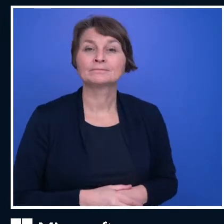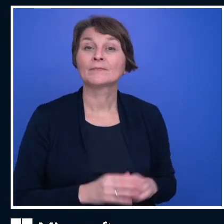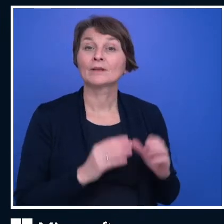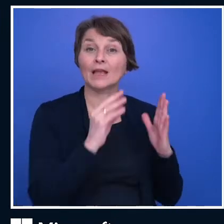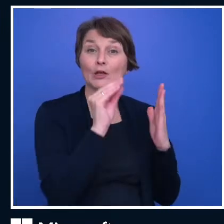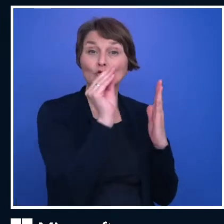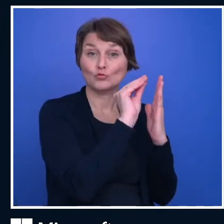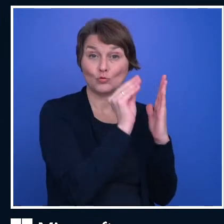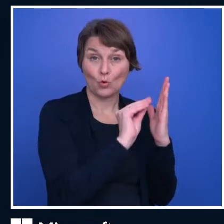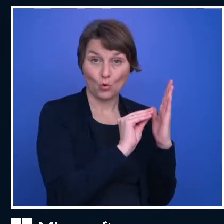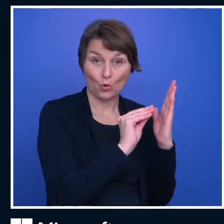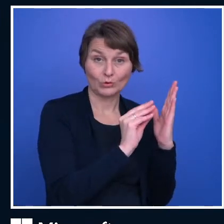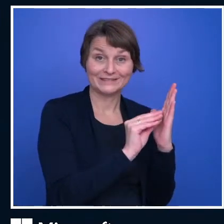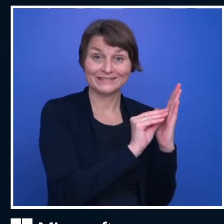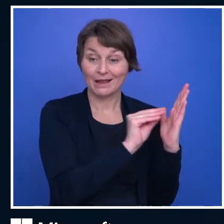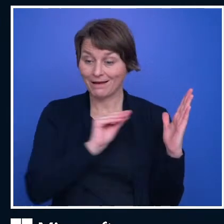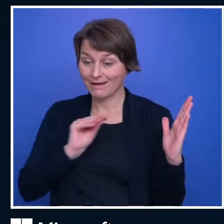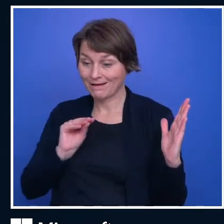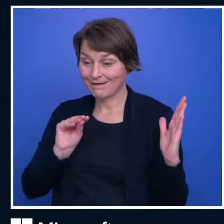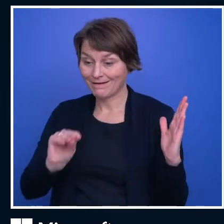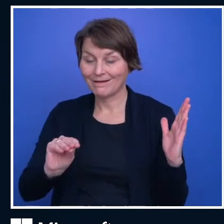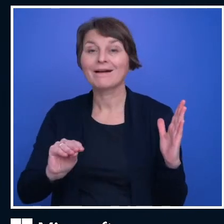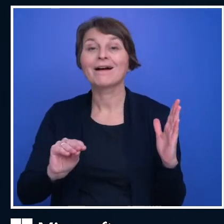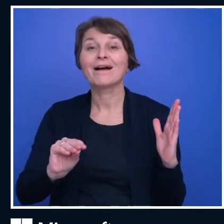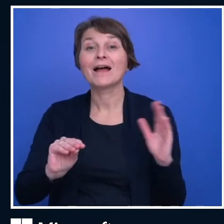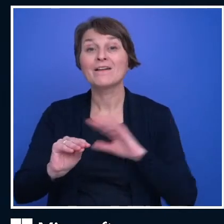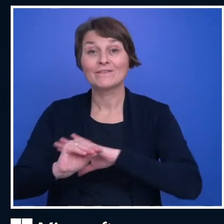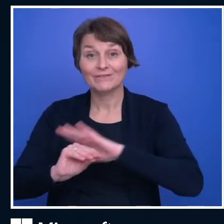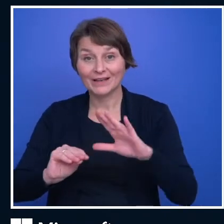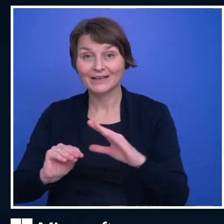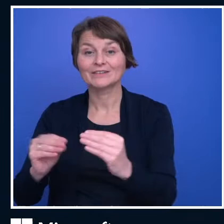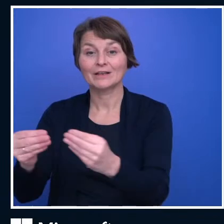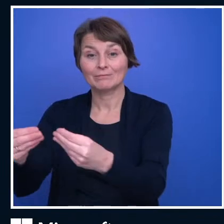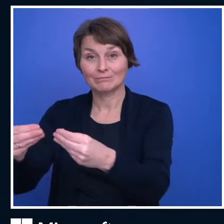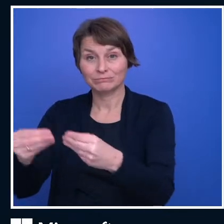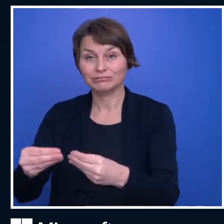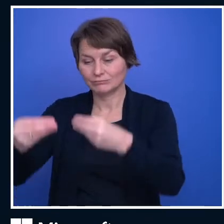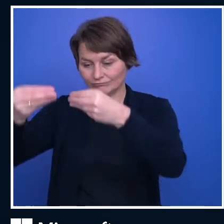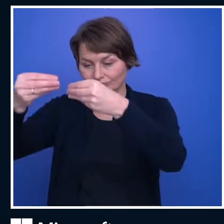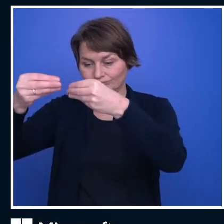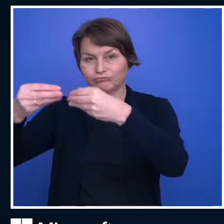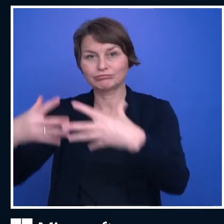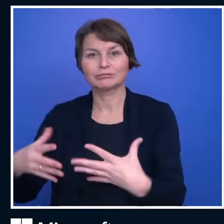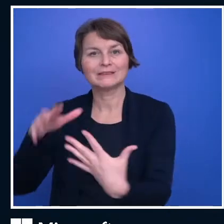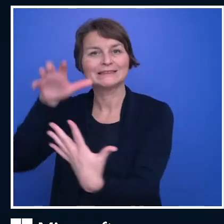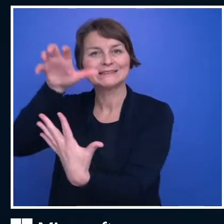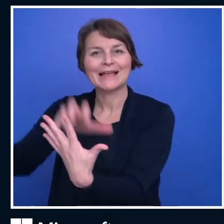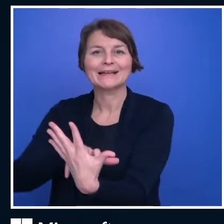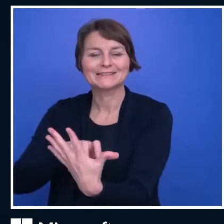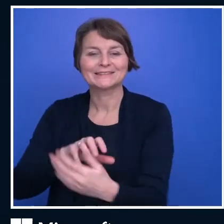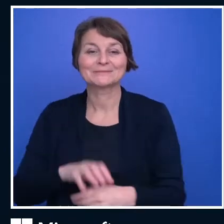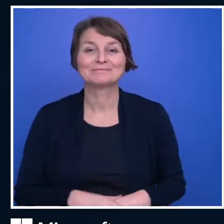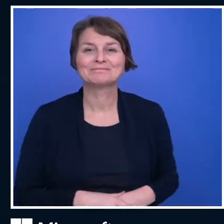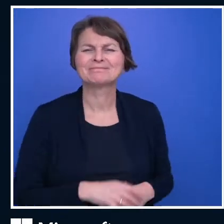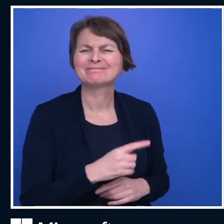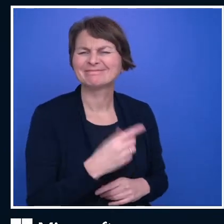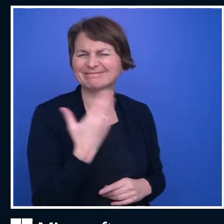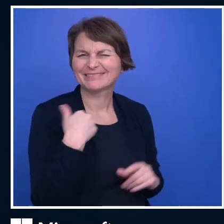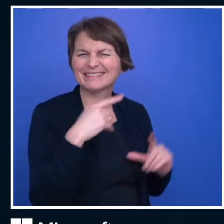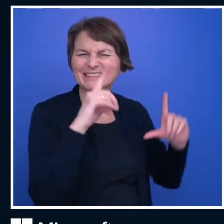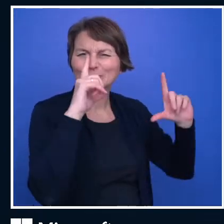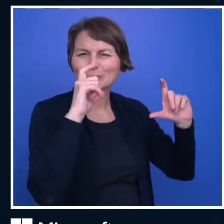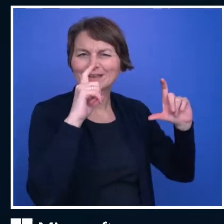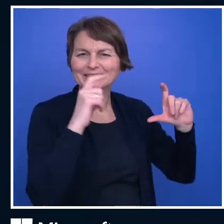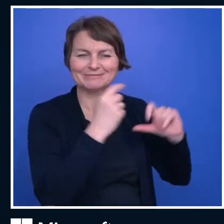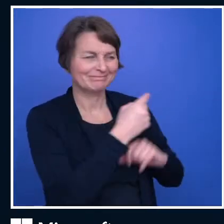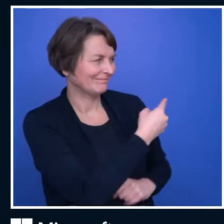back as the text. So what happened was, this is a screenshot of what you would get